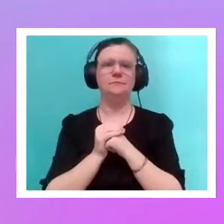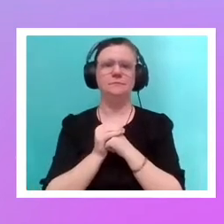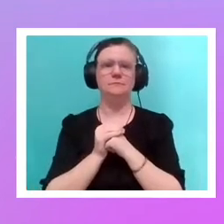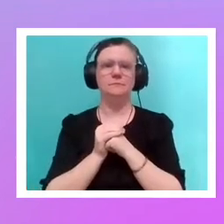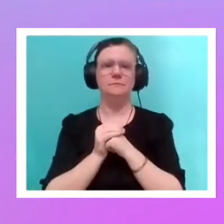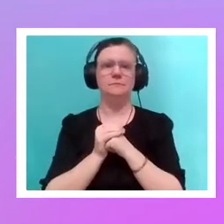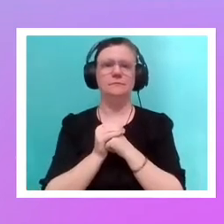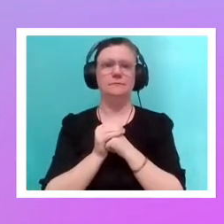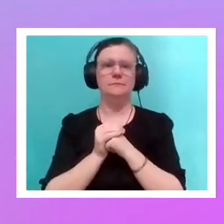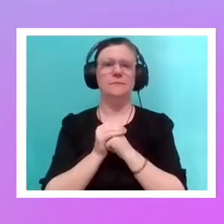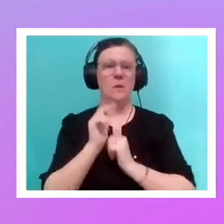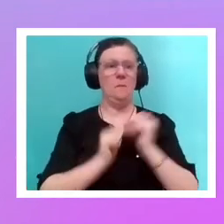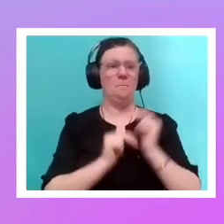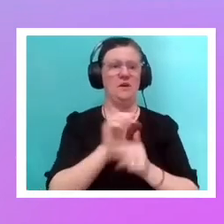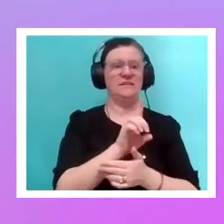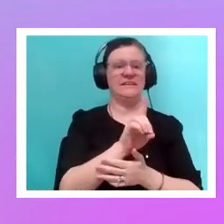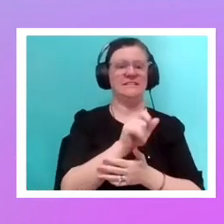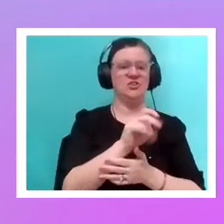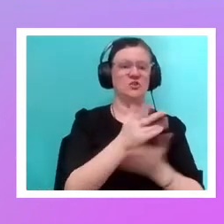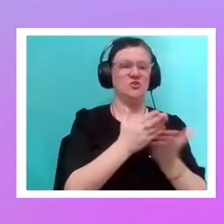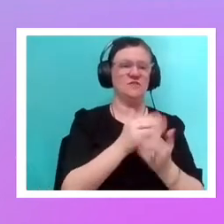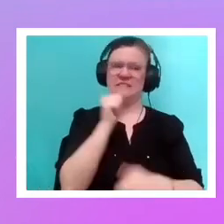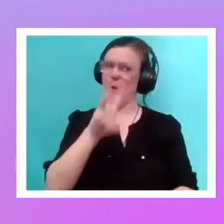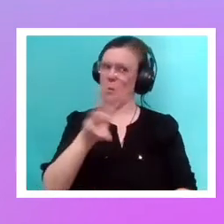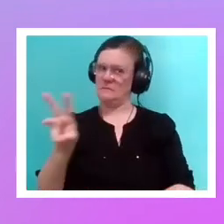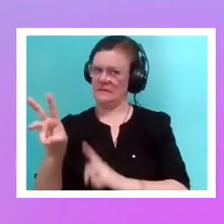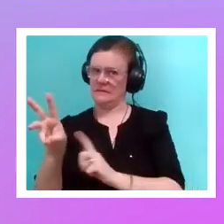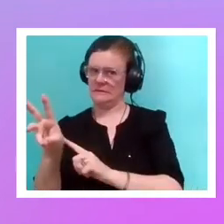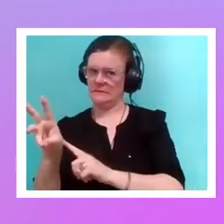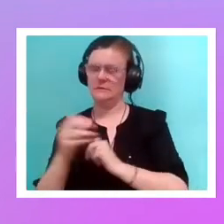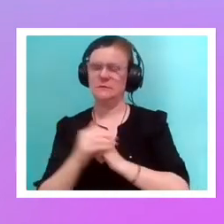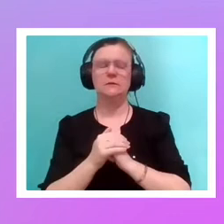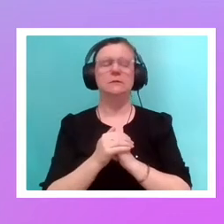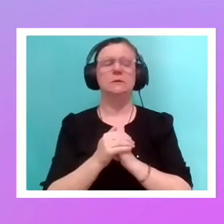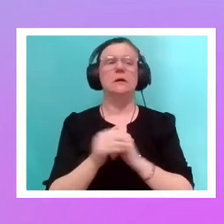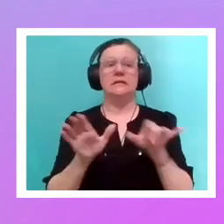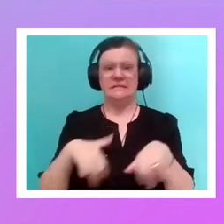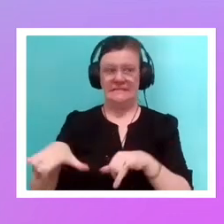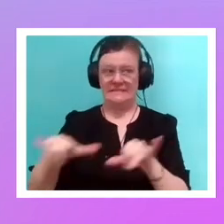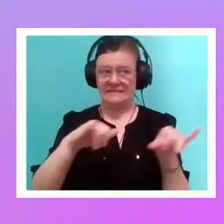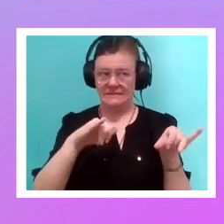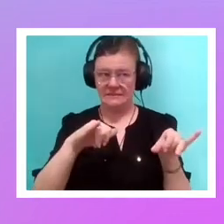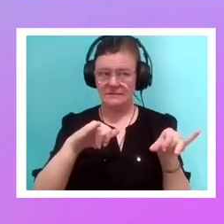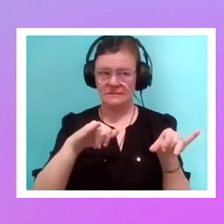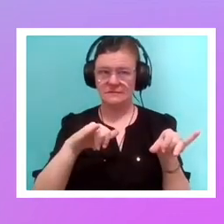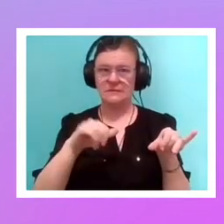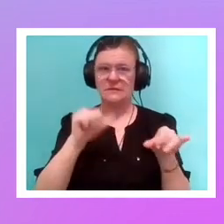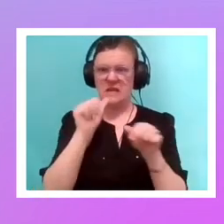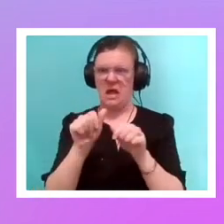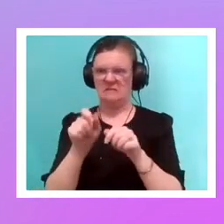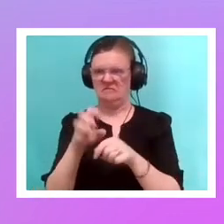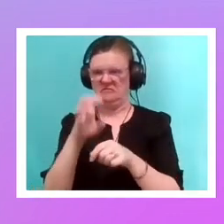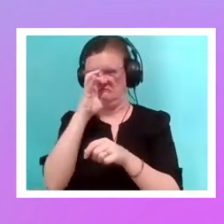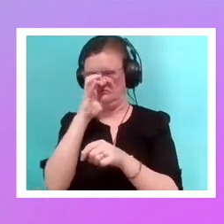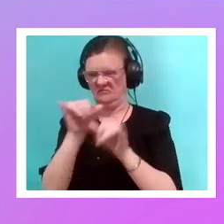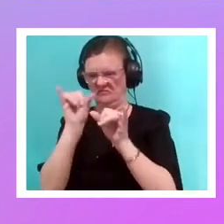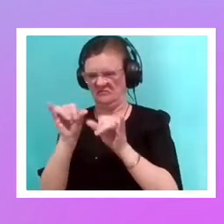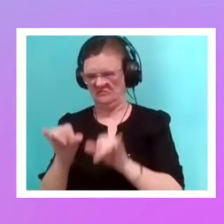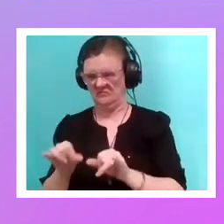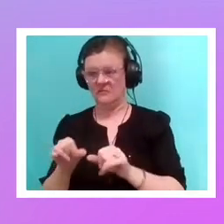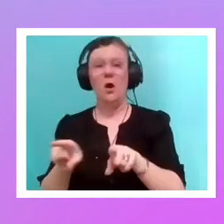digital services, not websites. 9, be consistent, not uniform. And 10, make things open, it makes them